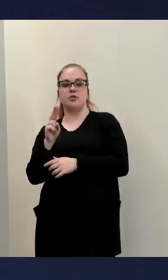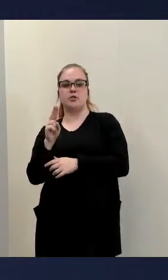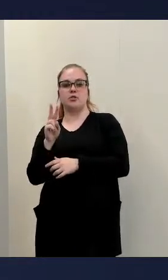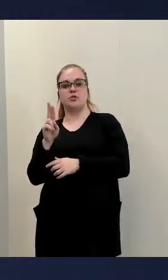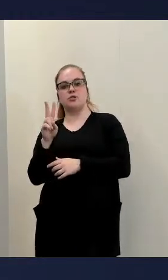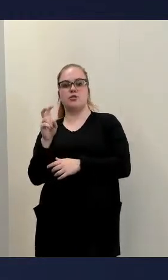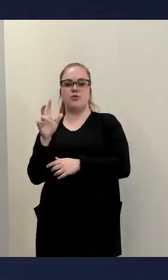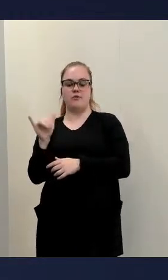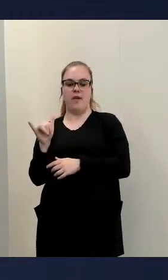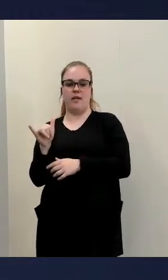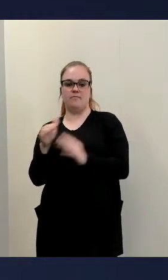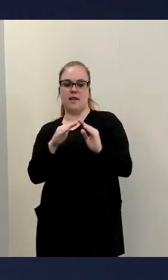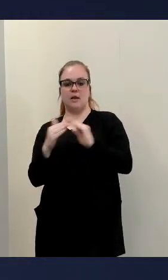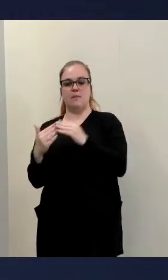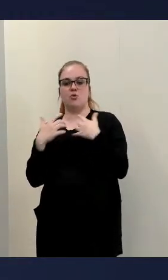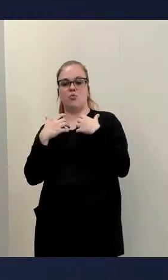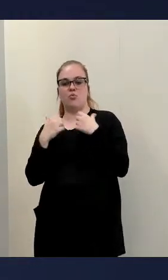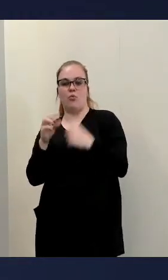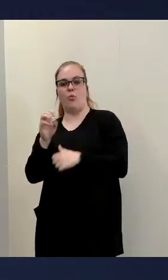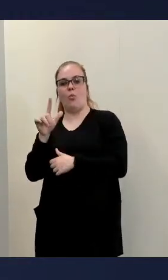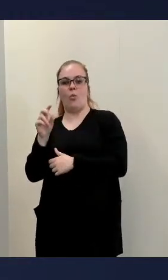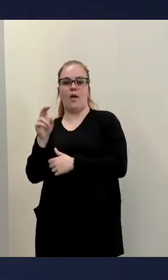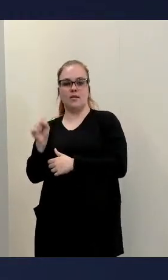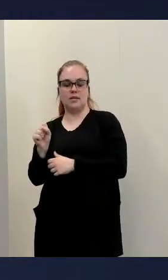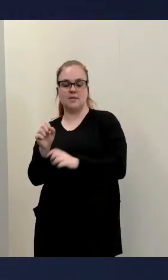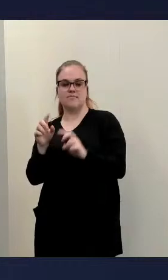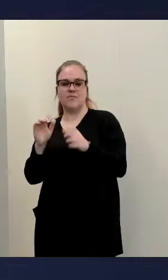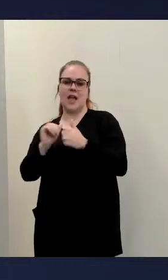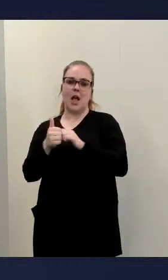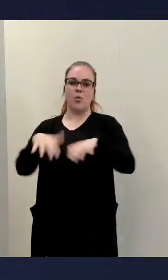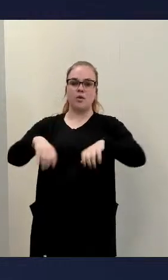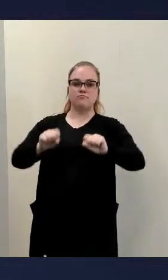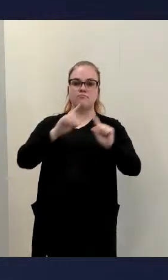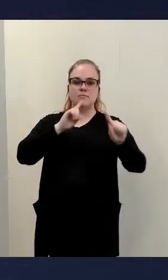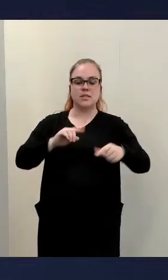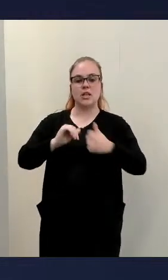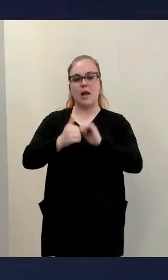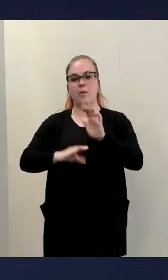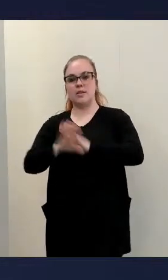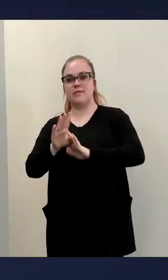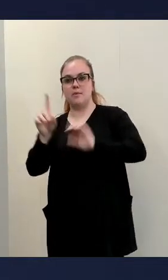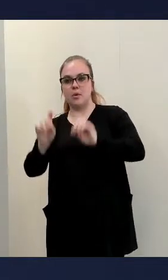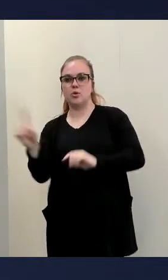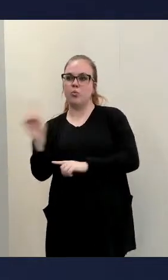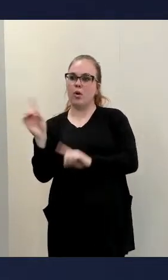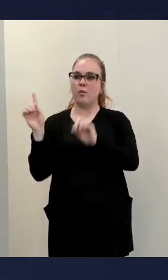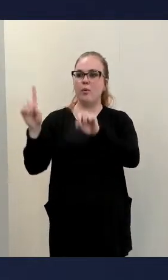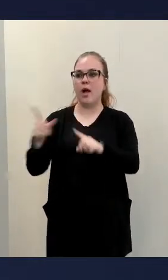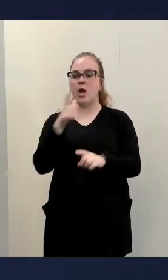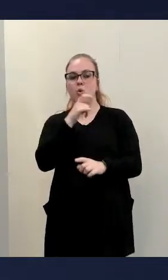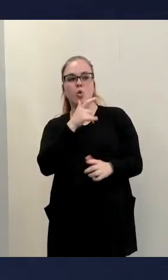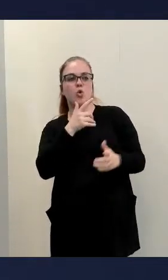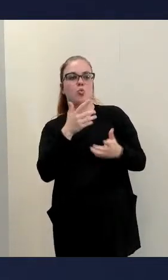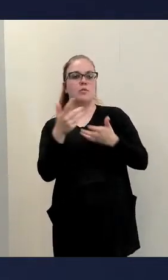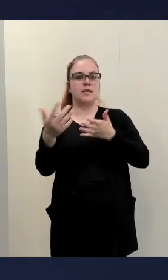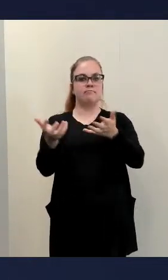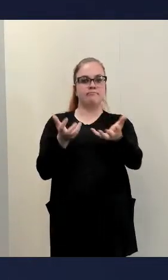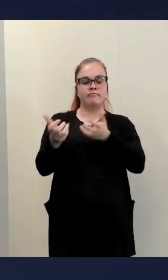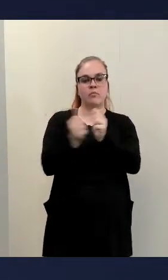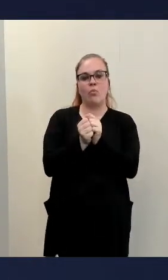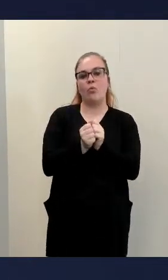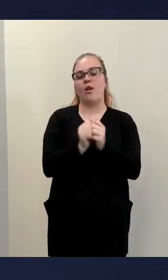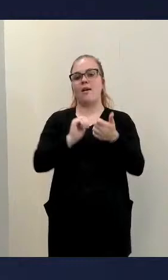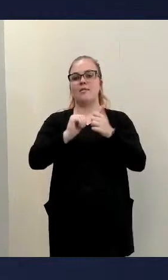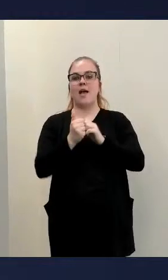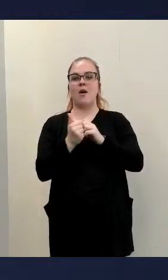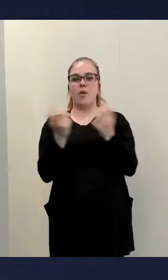Community Wellness Survey. How we got the answers, how we developed the questions, where we went, who we spoke to, how we put